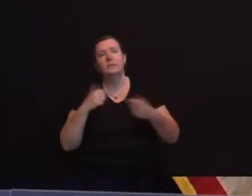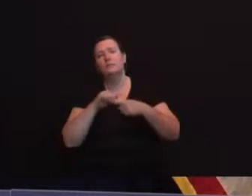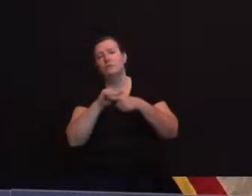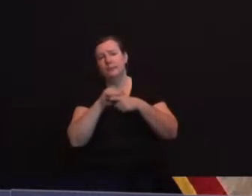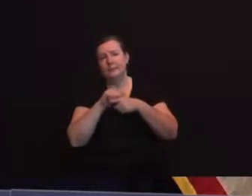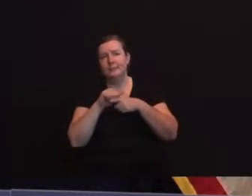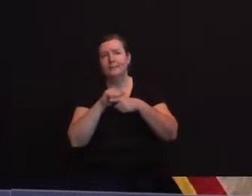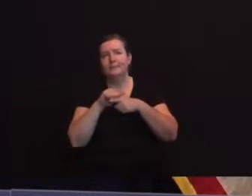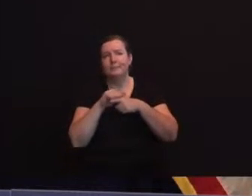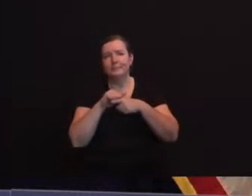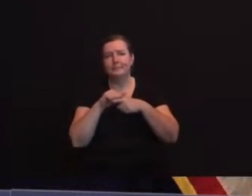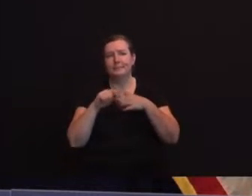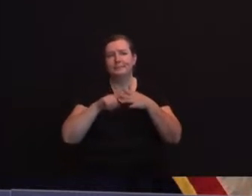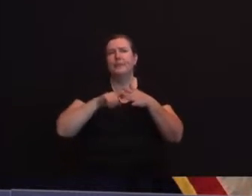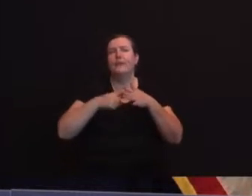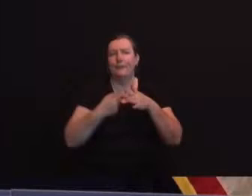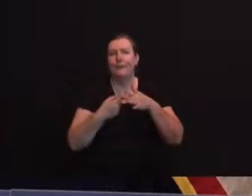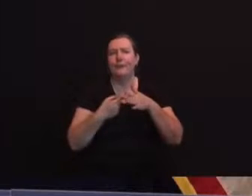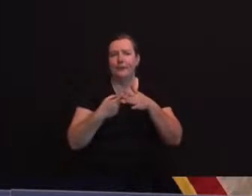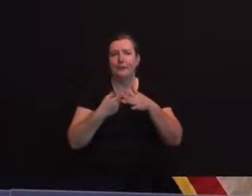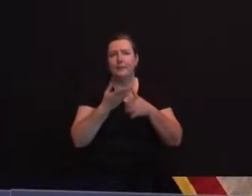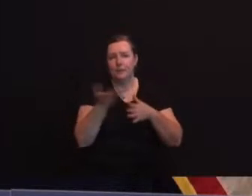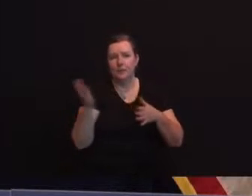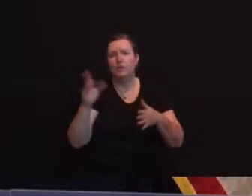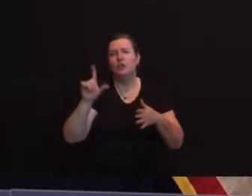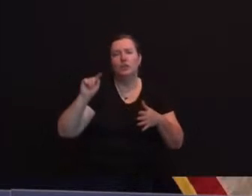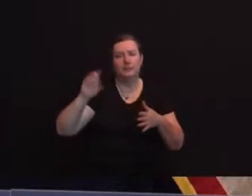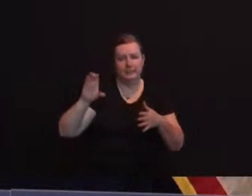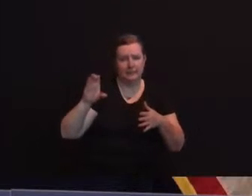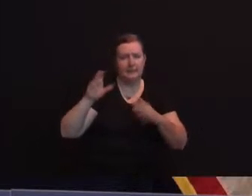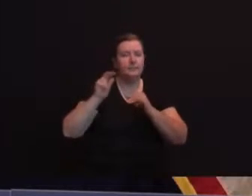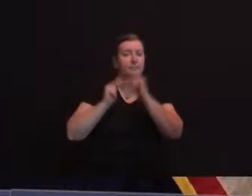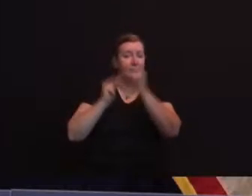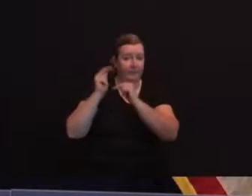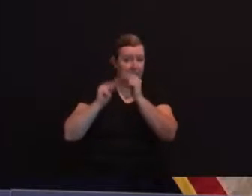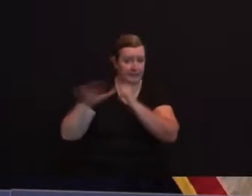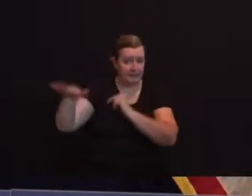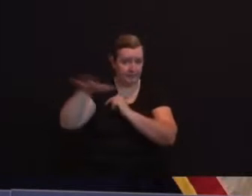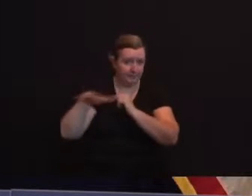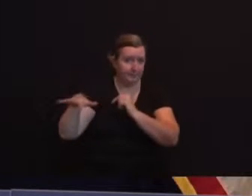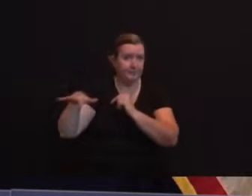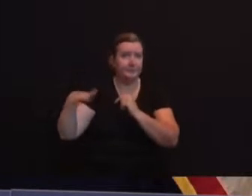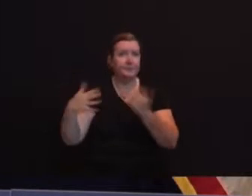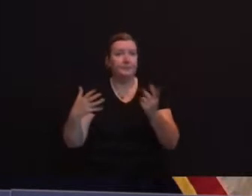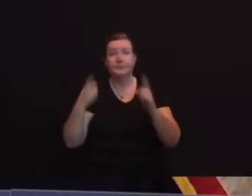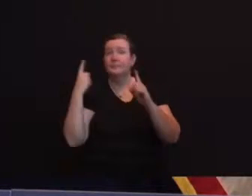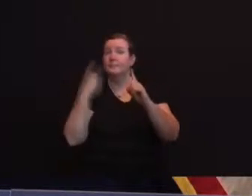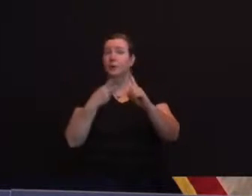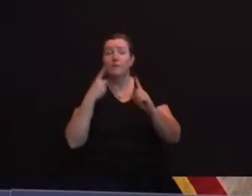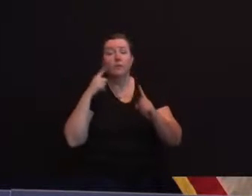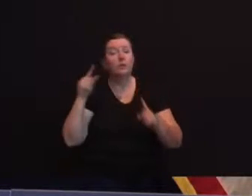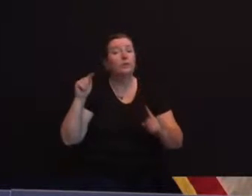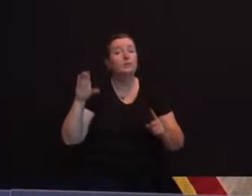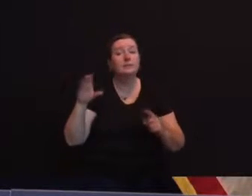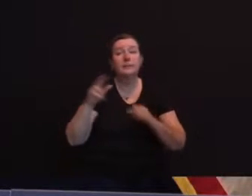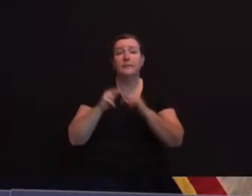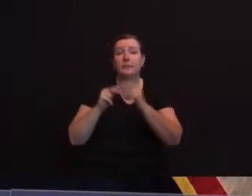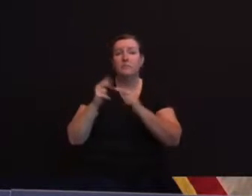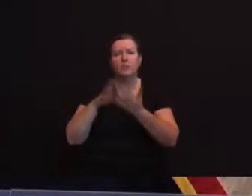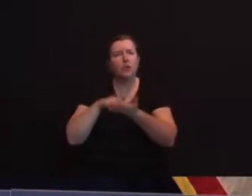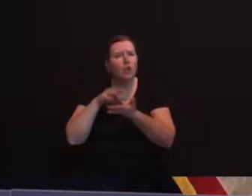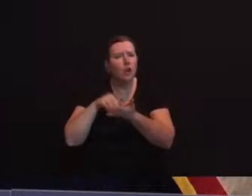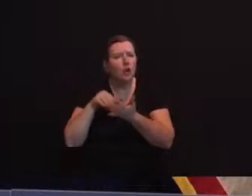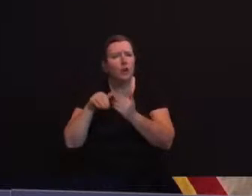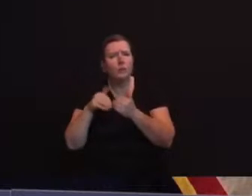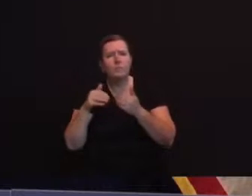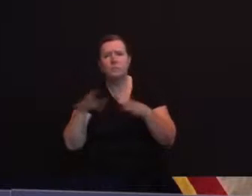training program. The goal of this training is to keep facilities on the path to continuous best practice